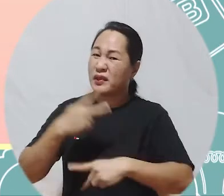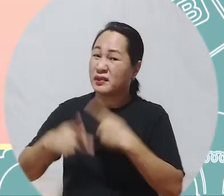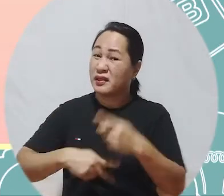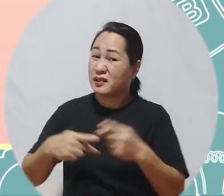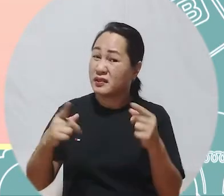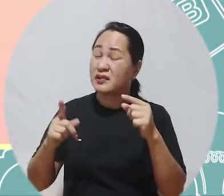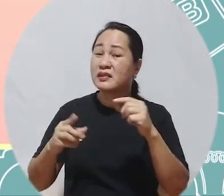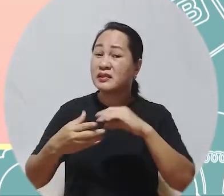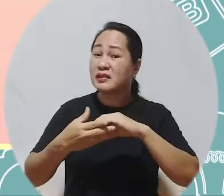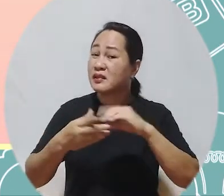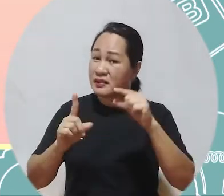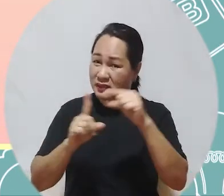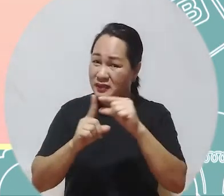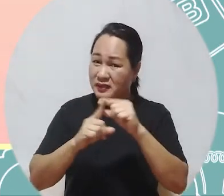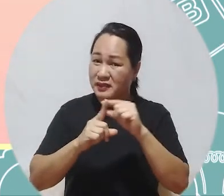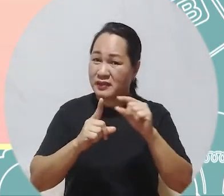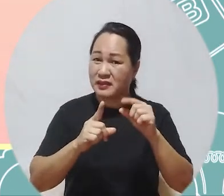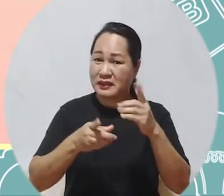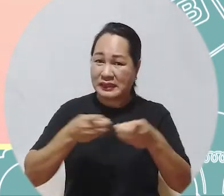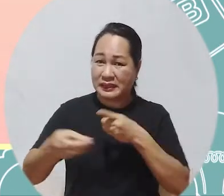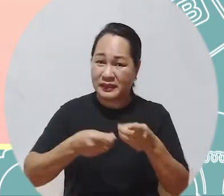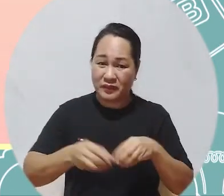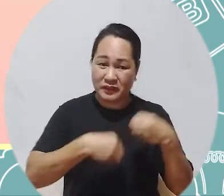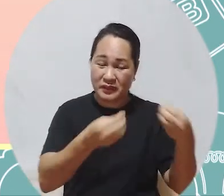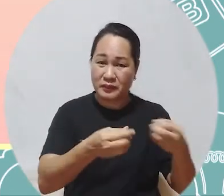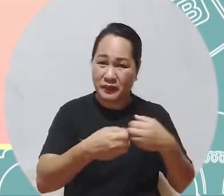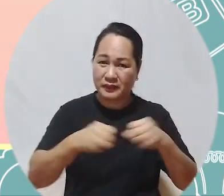is described in the given sentence?